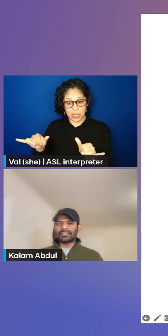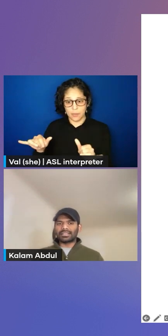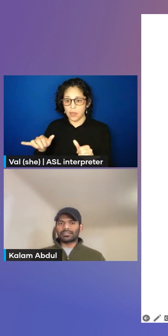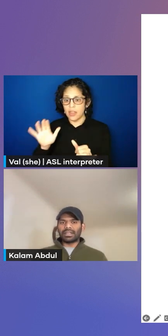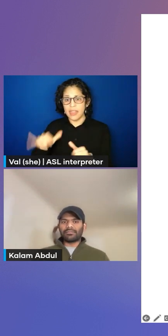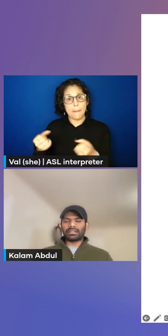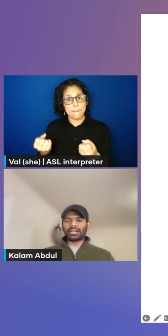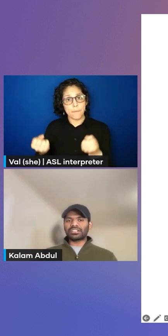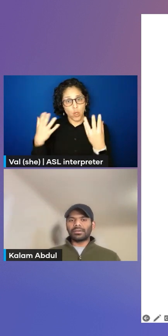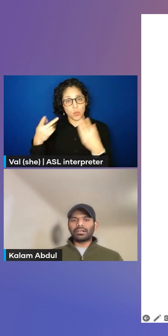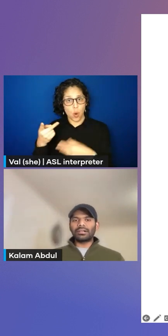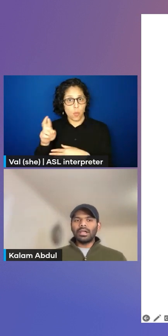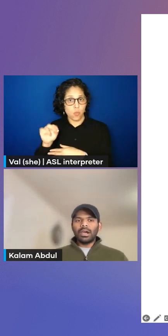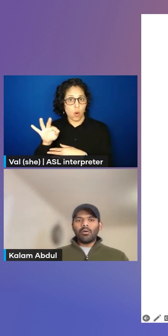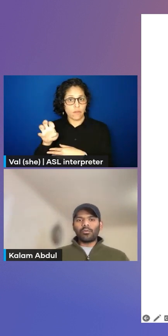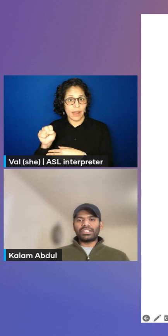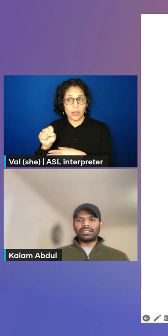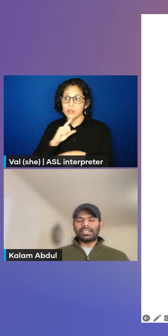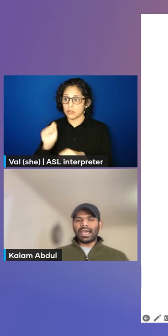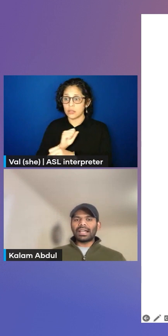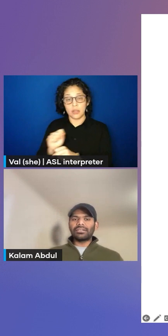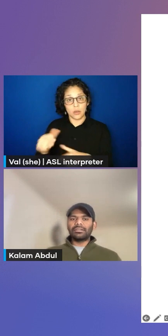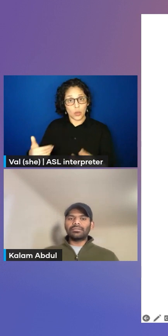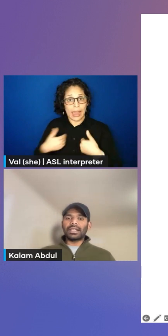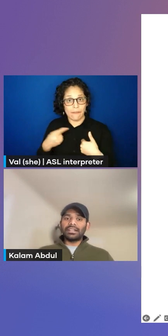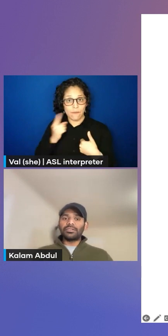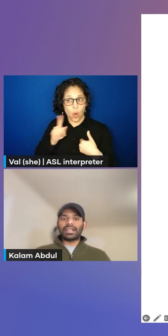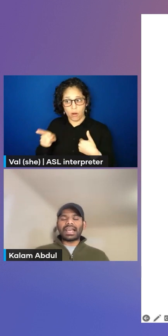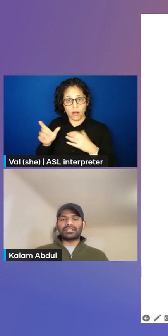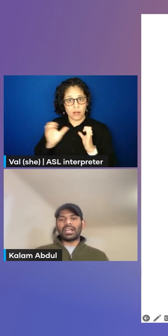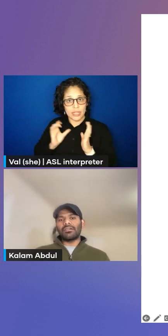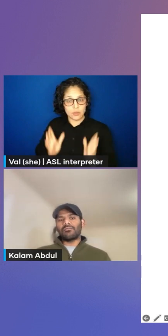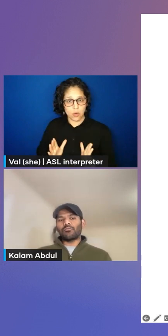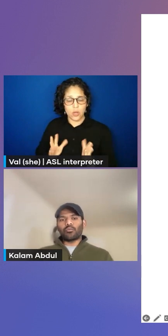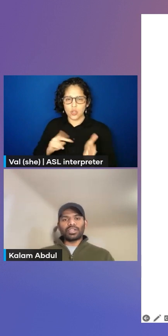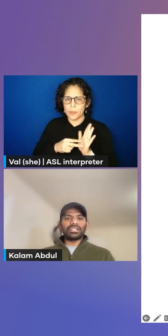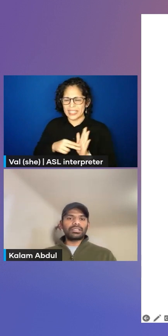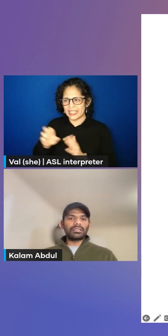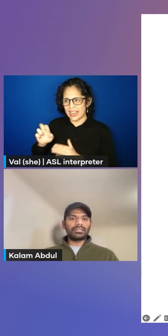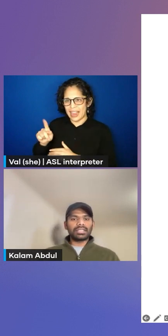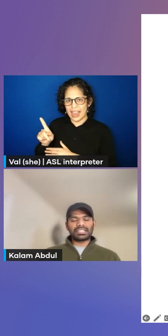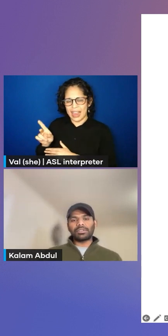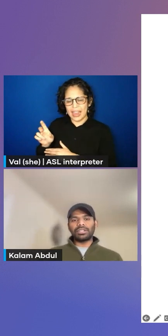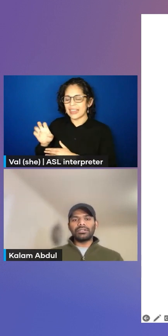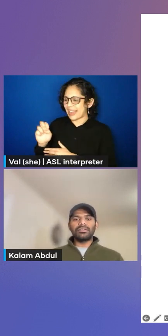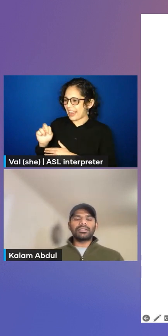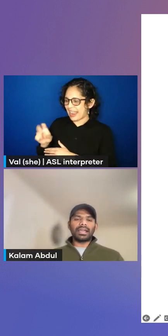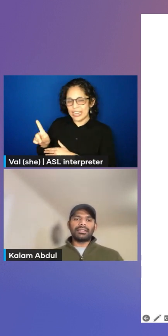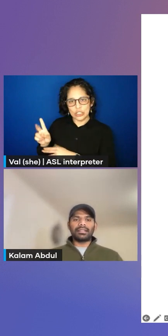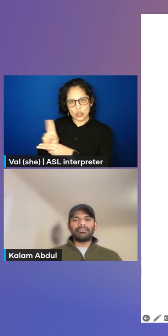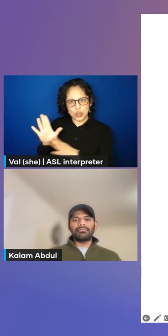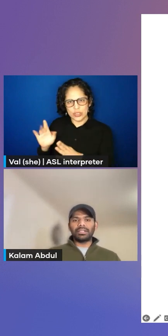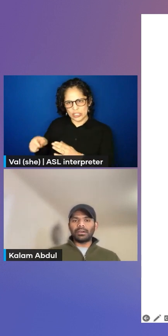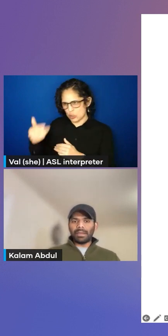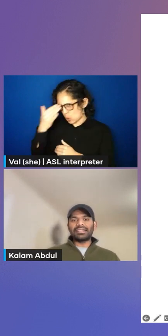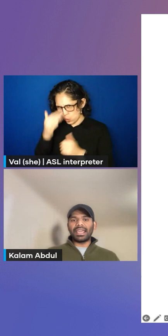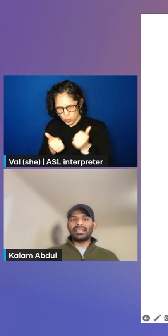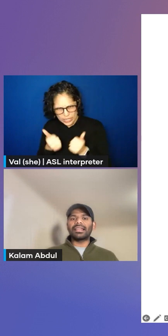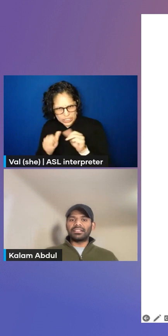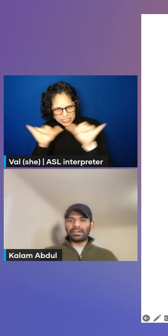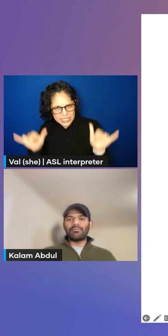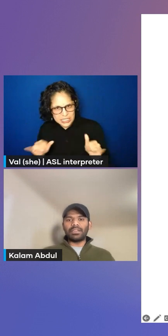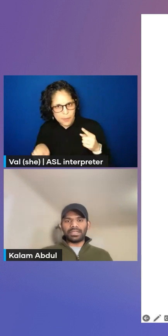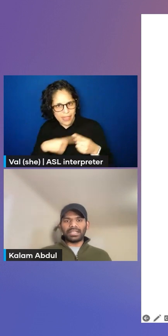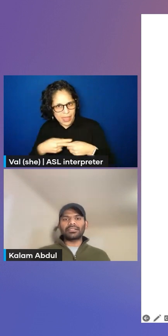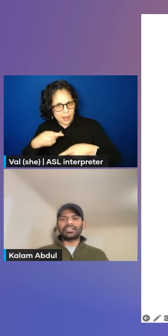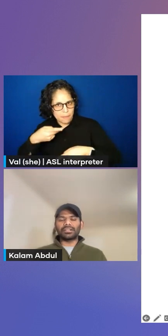profiles exist today for the customer, which end user has to know which system to use, and then maintain